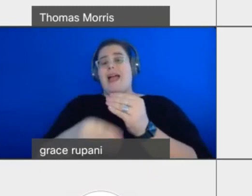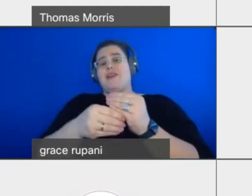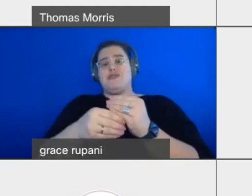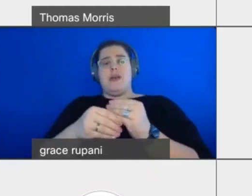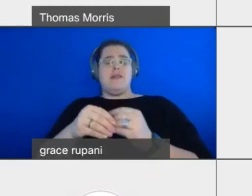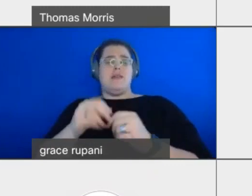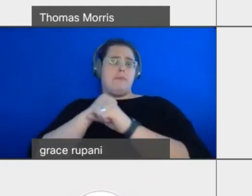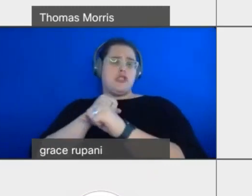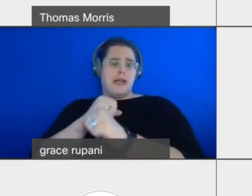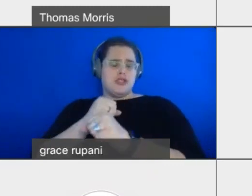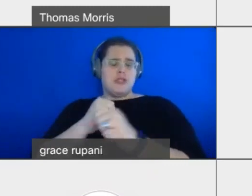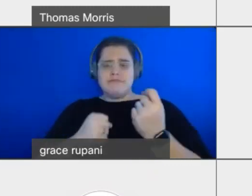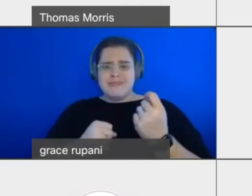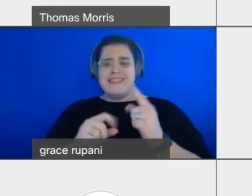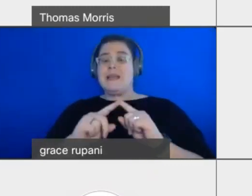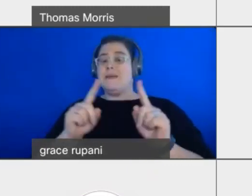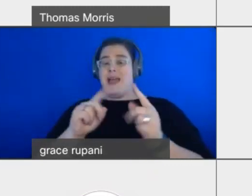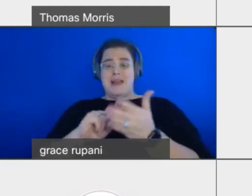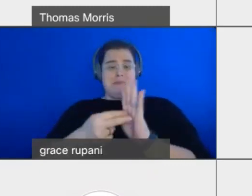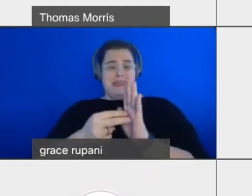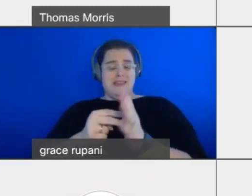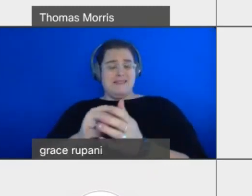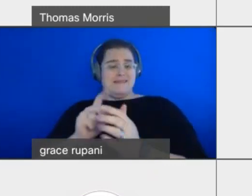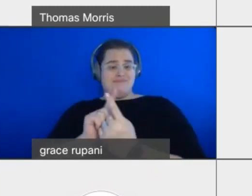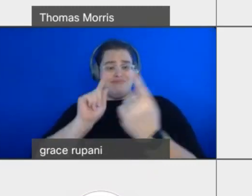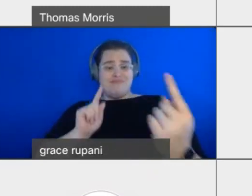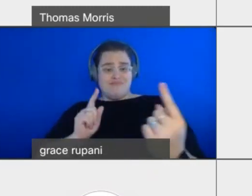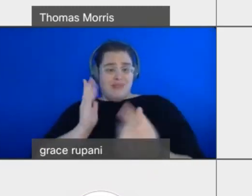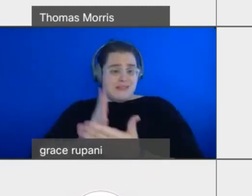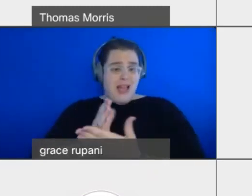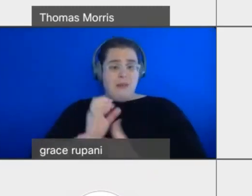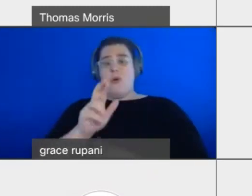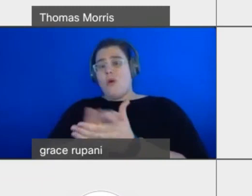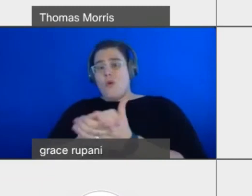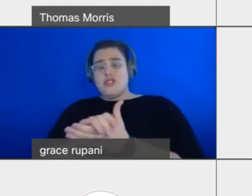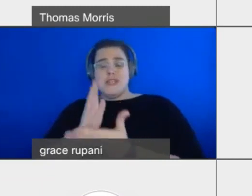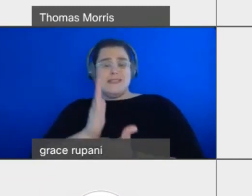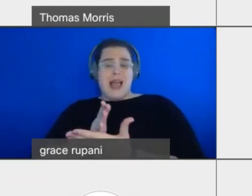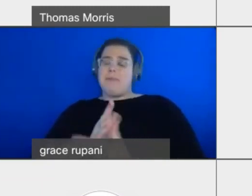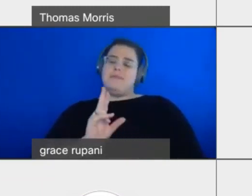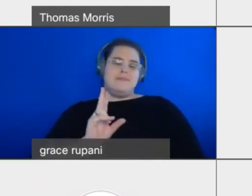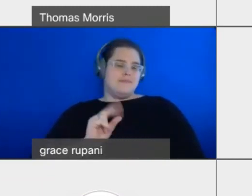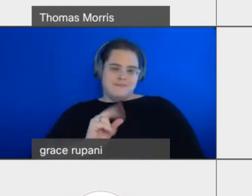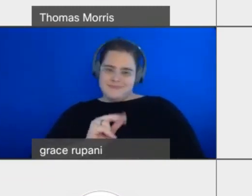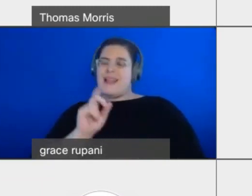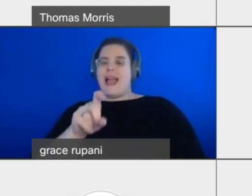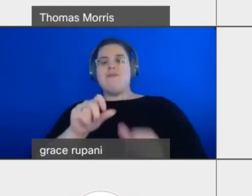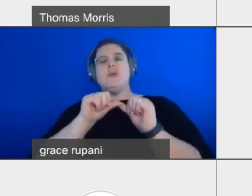forms of protection, masking, safe distance, washing hands regularly, need to continue.